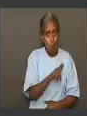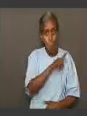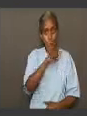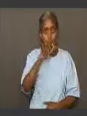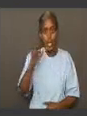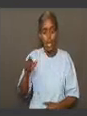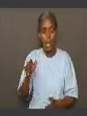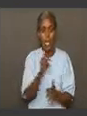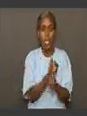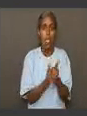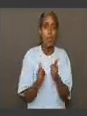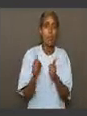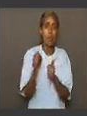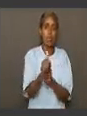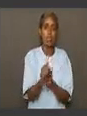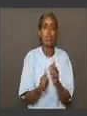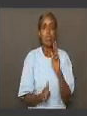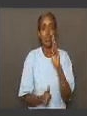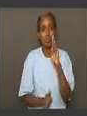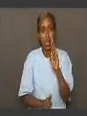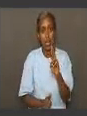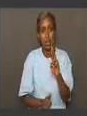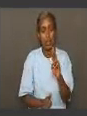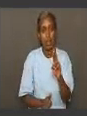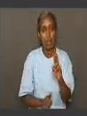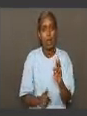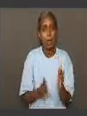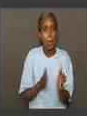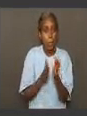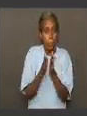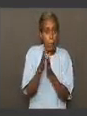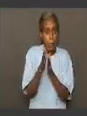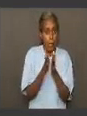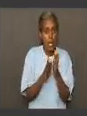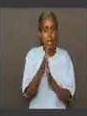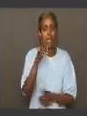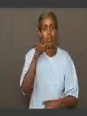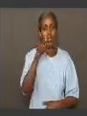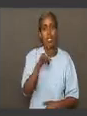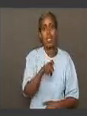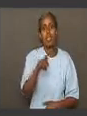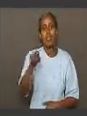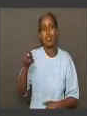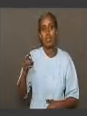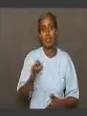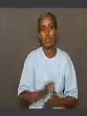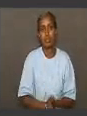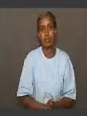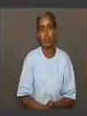line passing through R parallel to the x-axis.